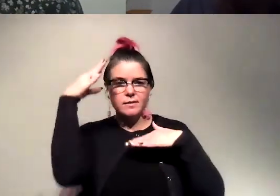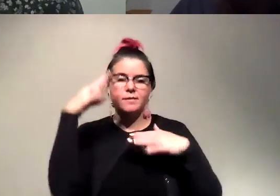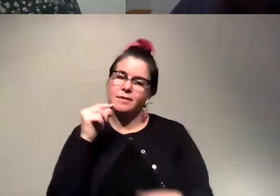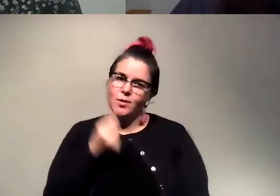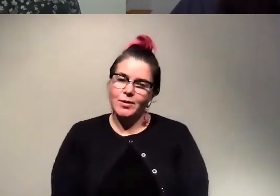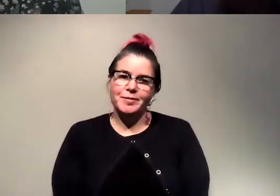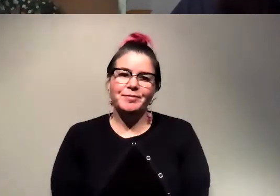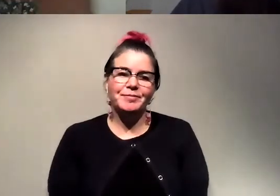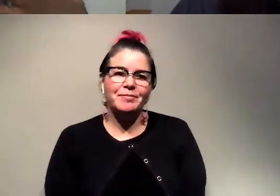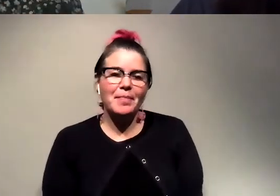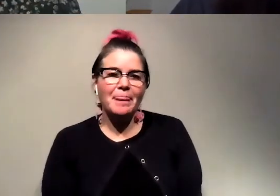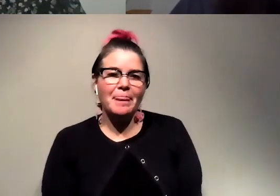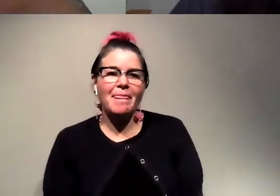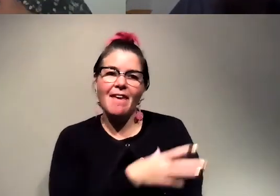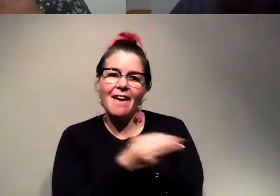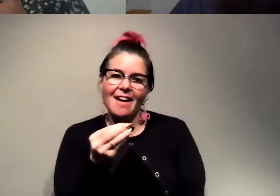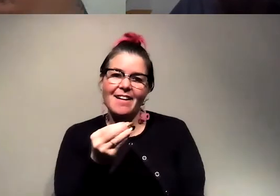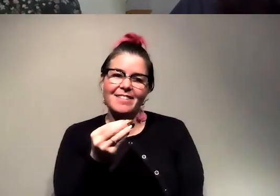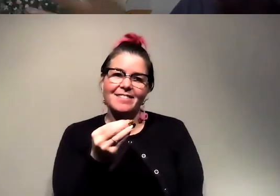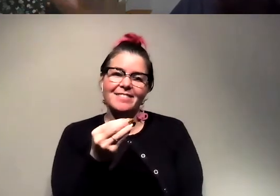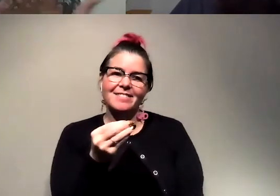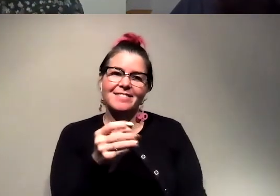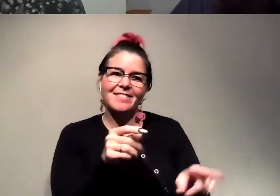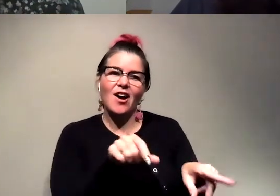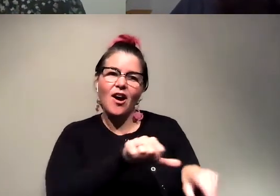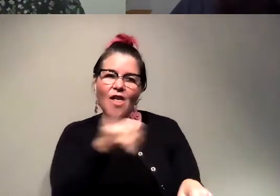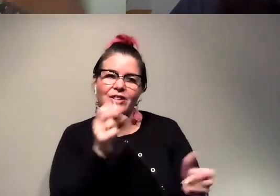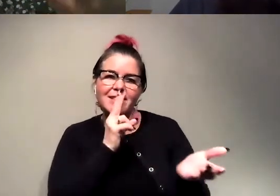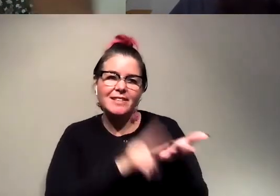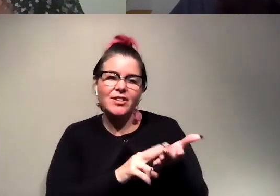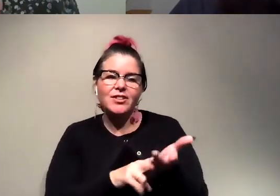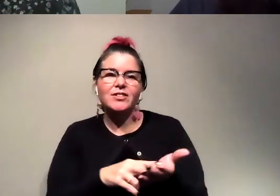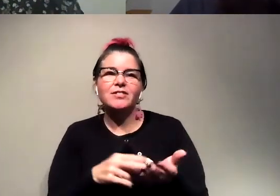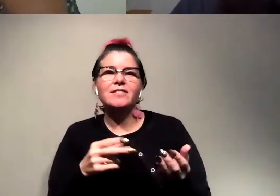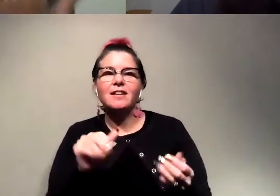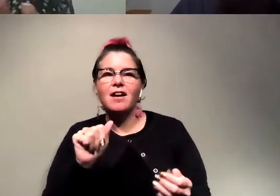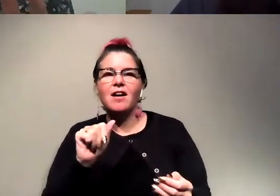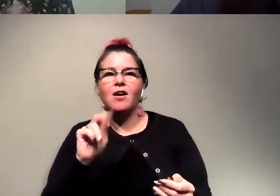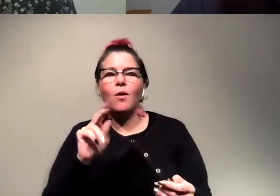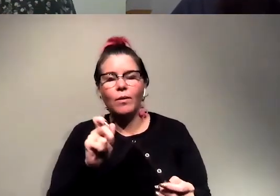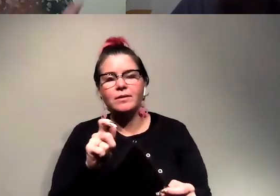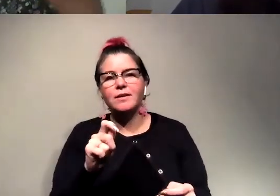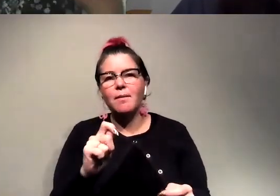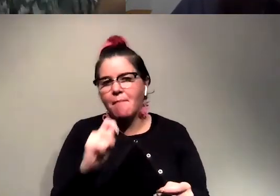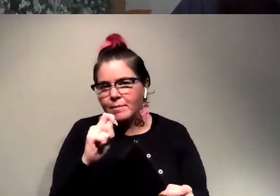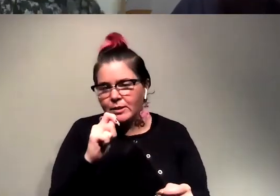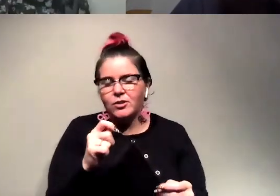cool. And then a lot of all my other stickers currently are anoles of popsicles, and those popsicles